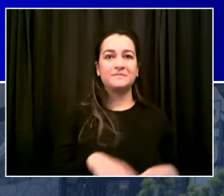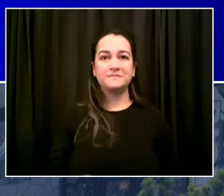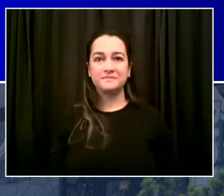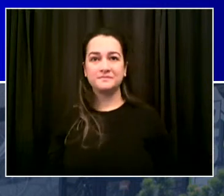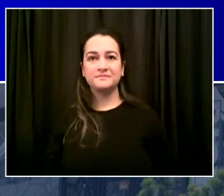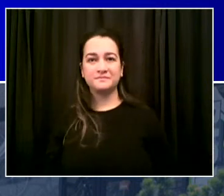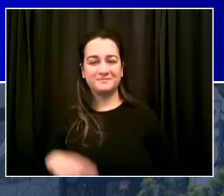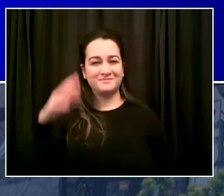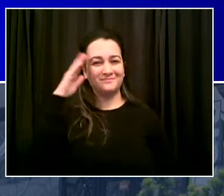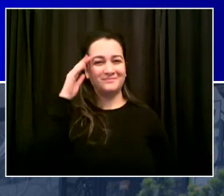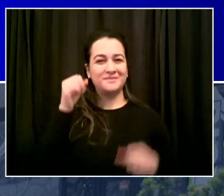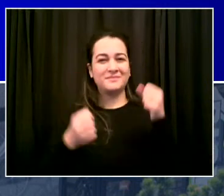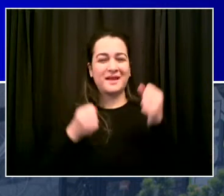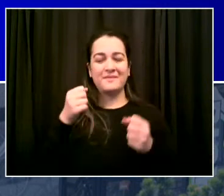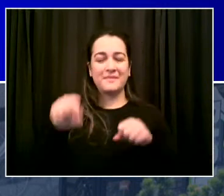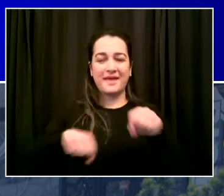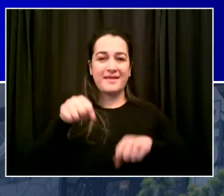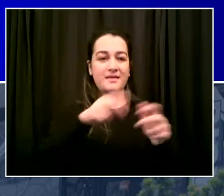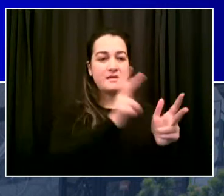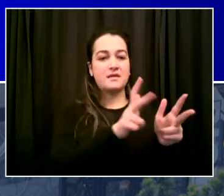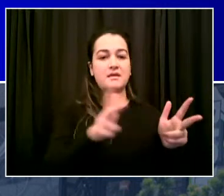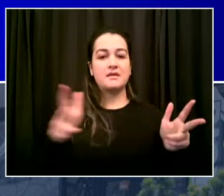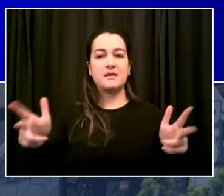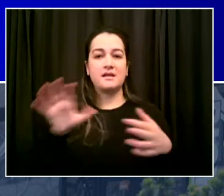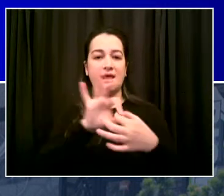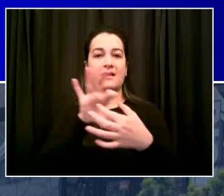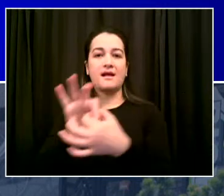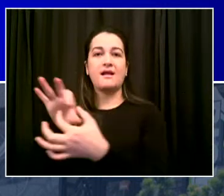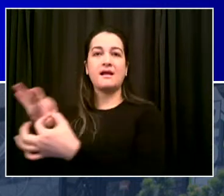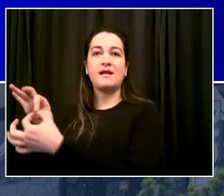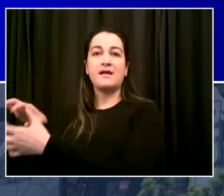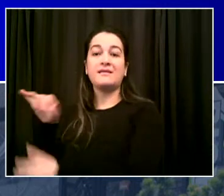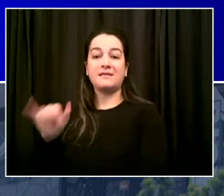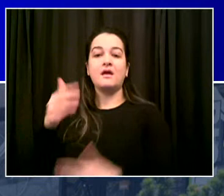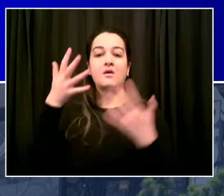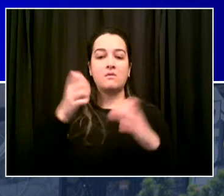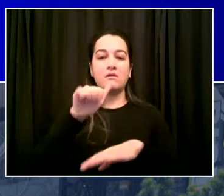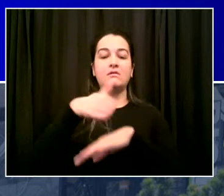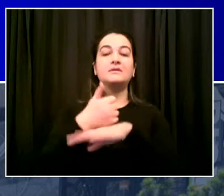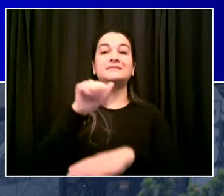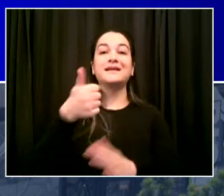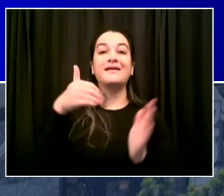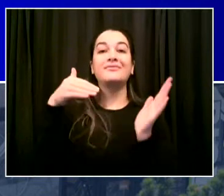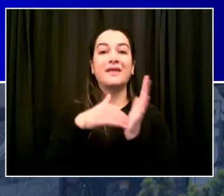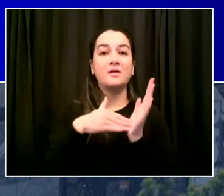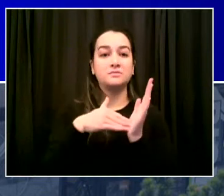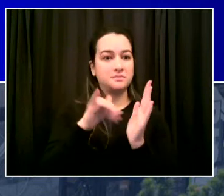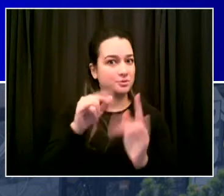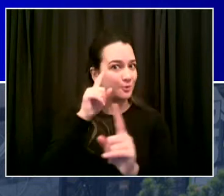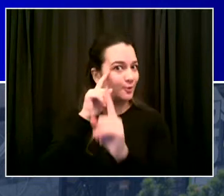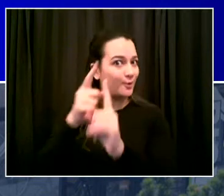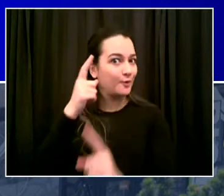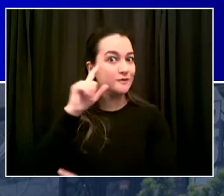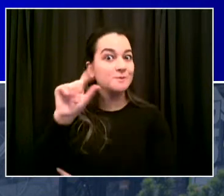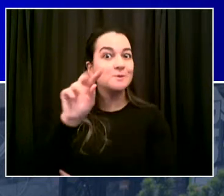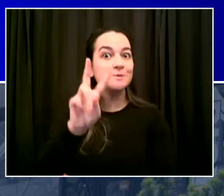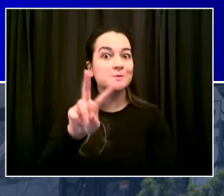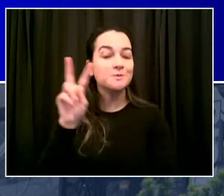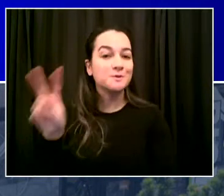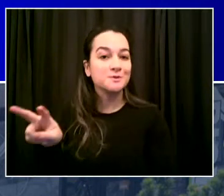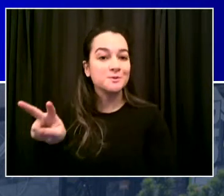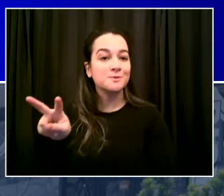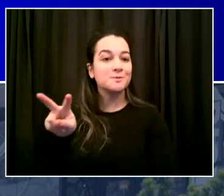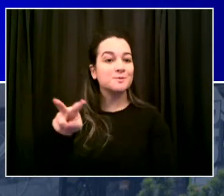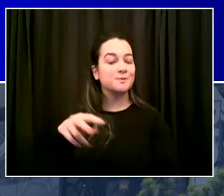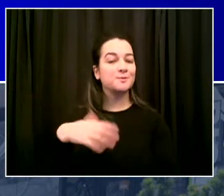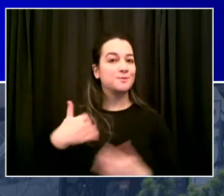math, that's 20,000 spaces for bicycles. Now, we want you to tell us where they